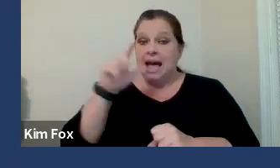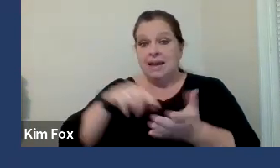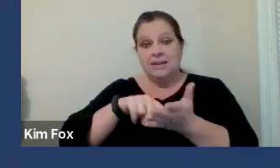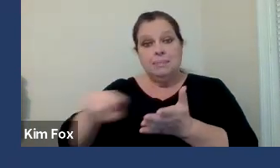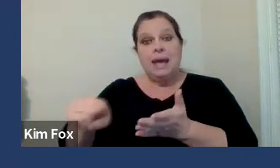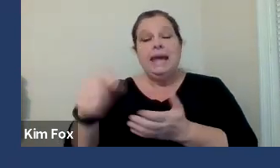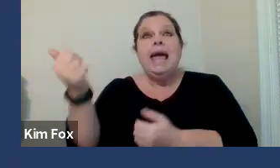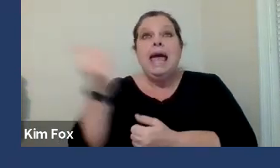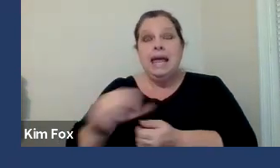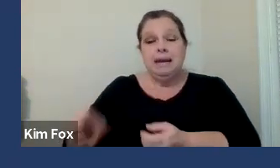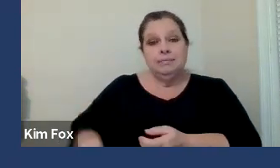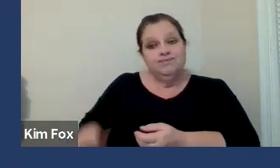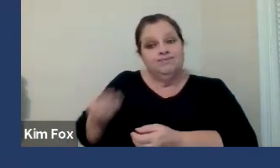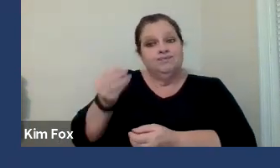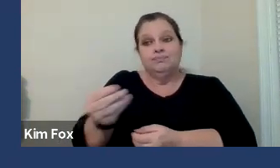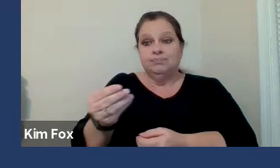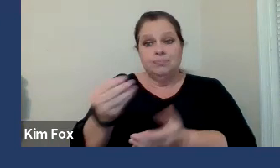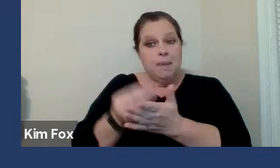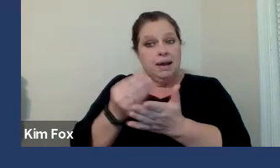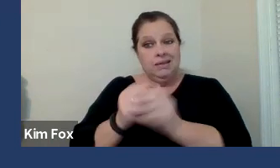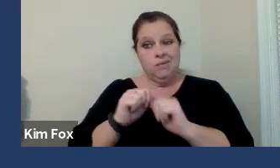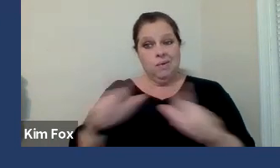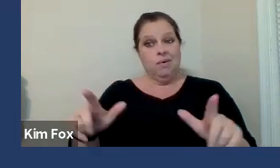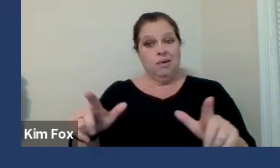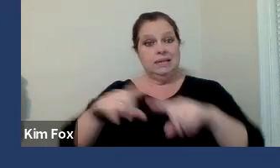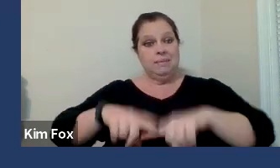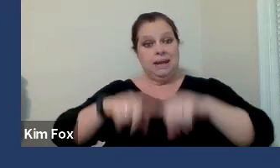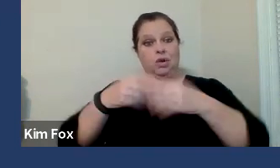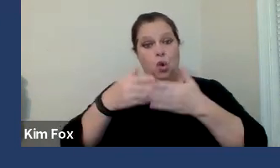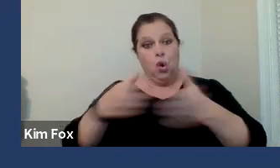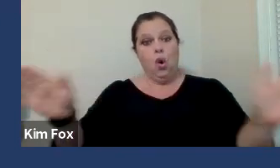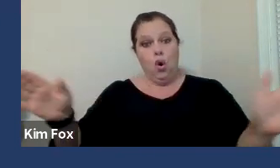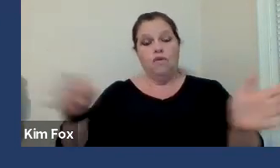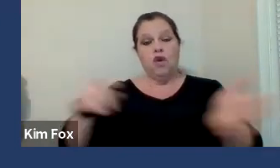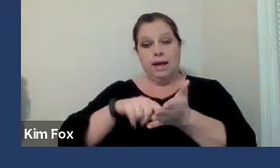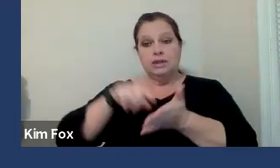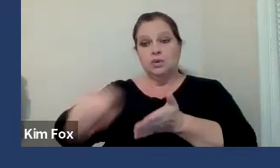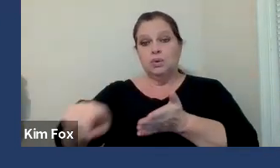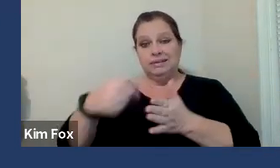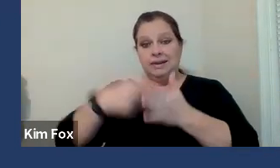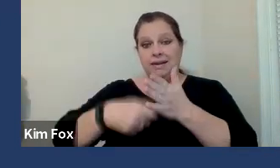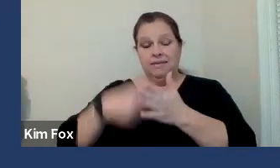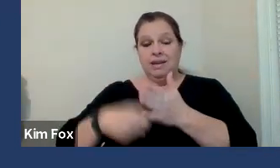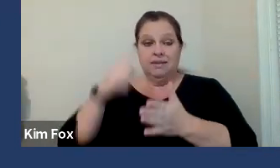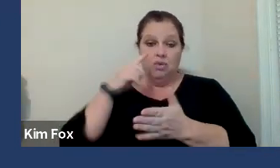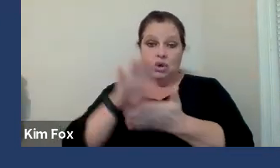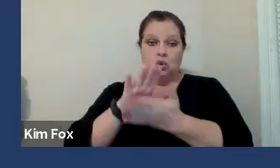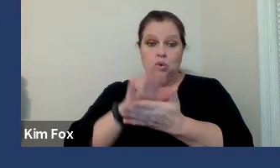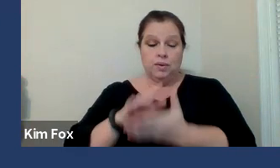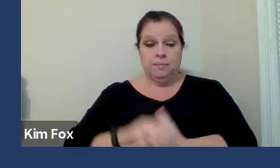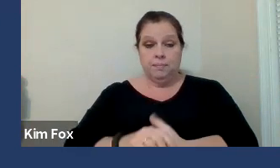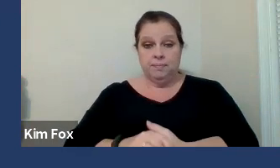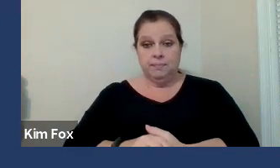any out-of-pocket expenses depending on the overall tuition and fees of the particular school.